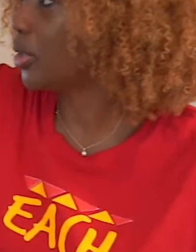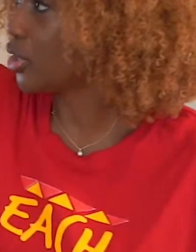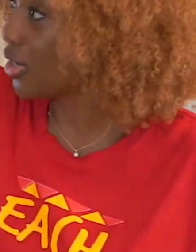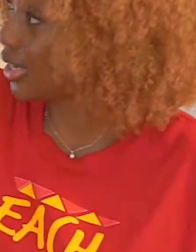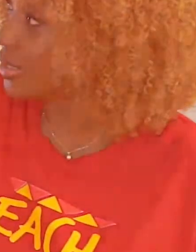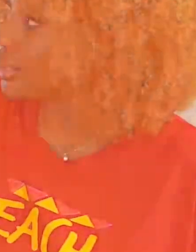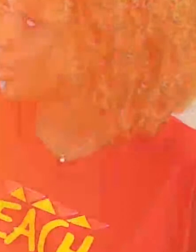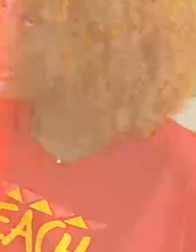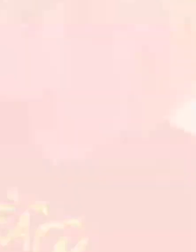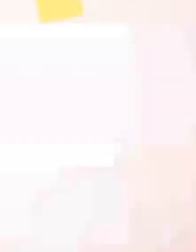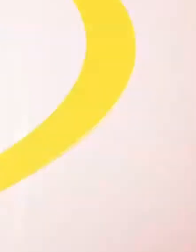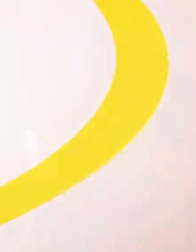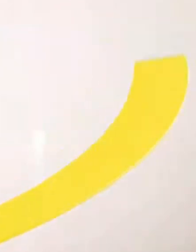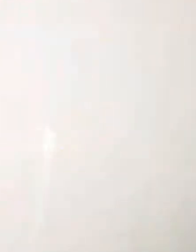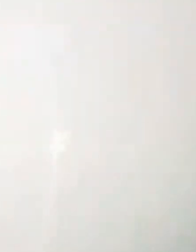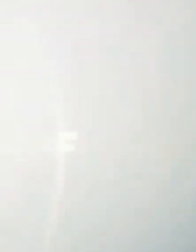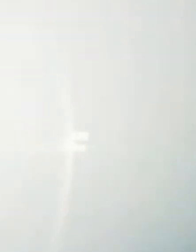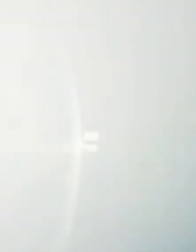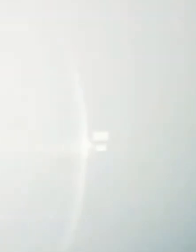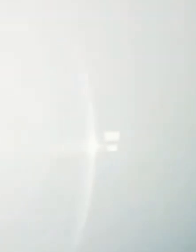Wait, you wash your hands?